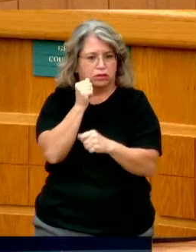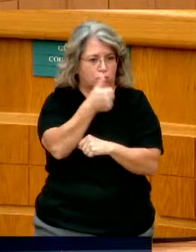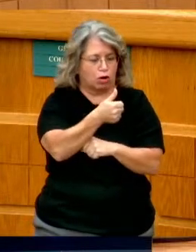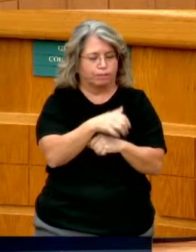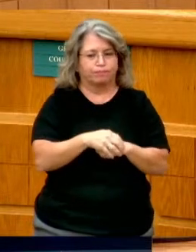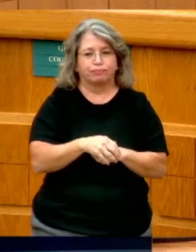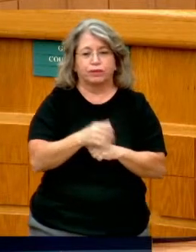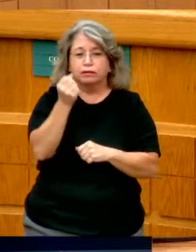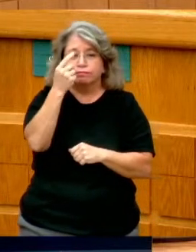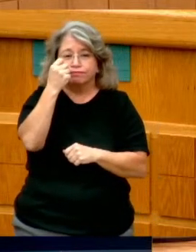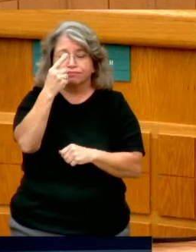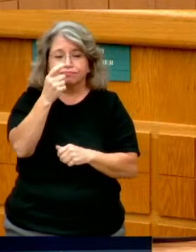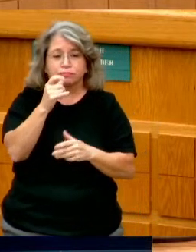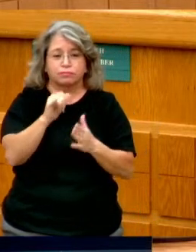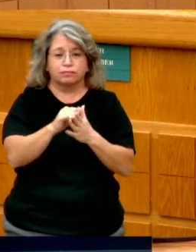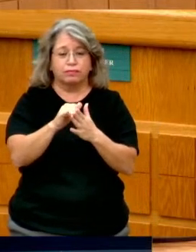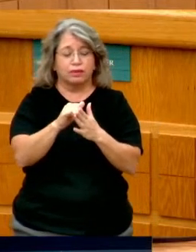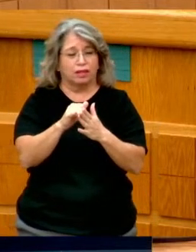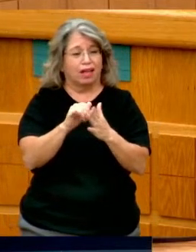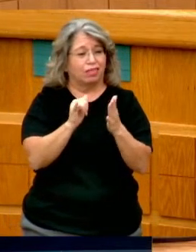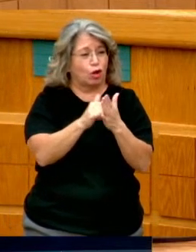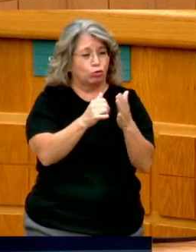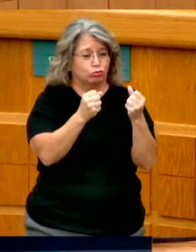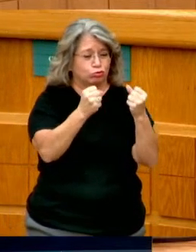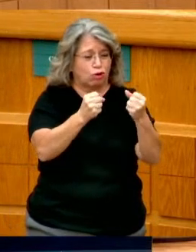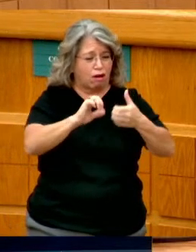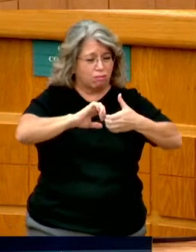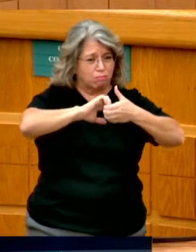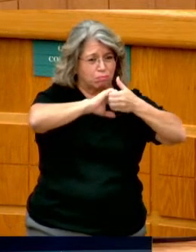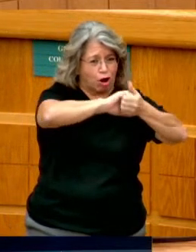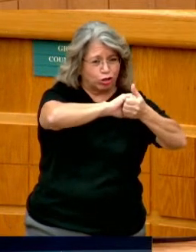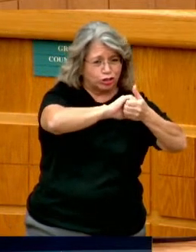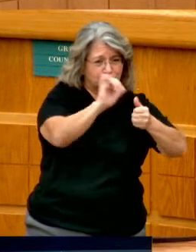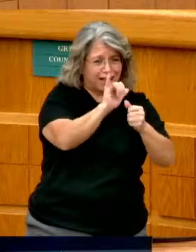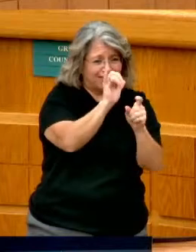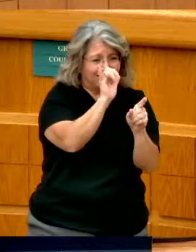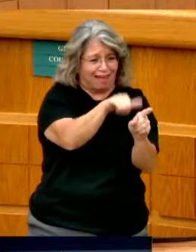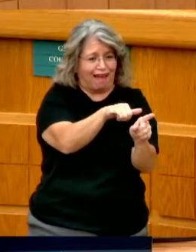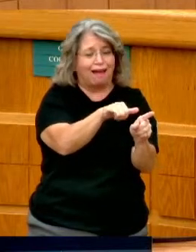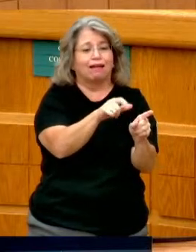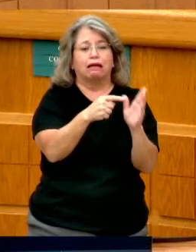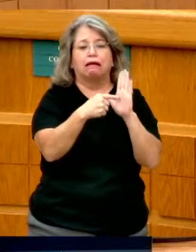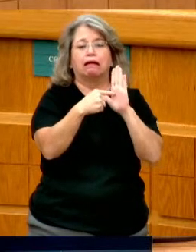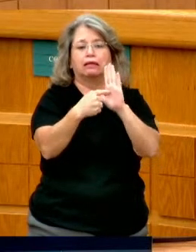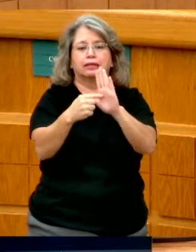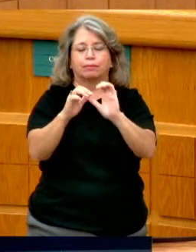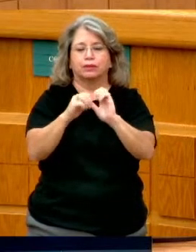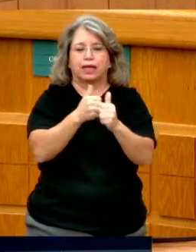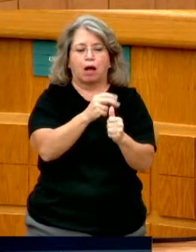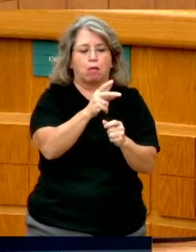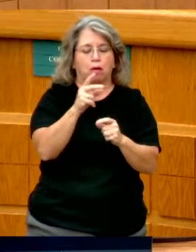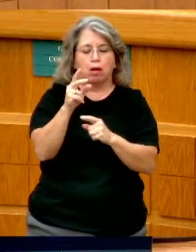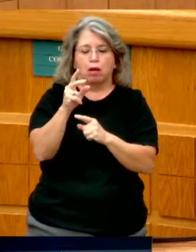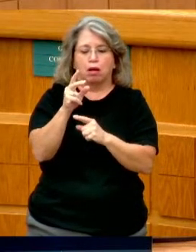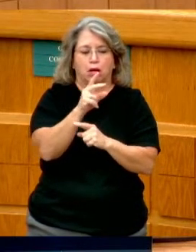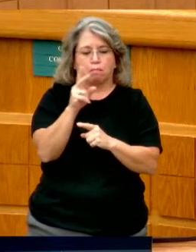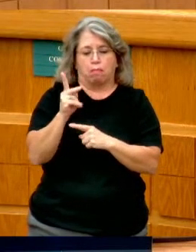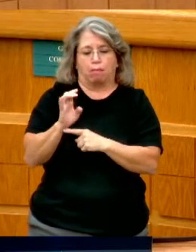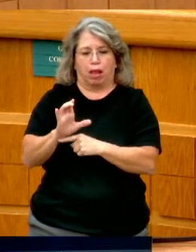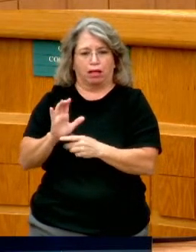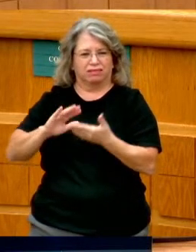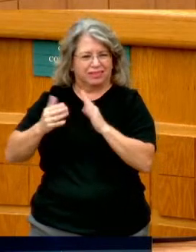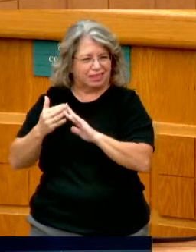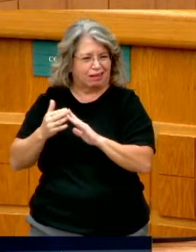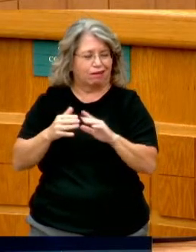that strong and strategic partnerships such as this one, these are examples of how the public and private sectors can come